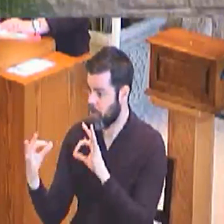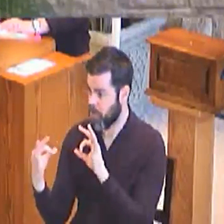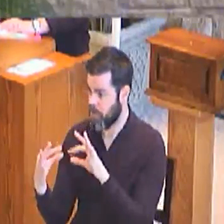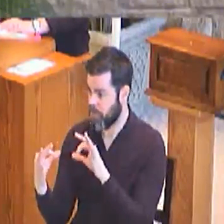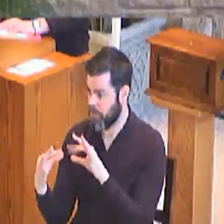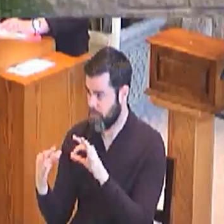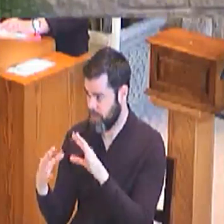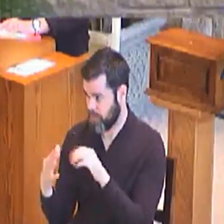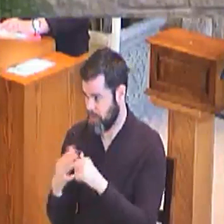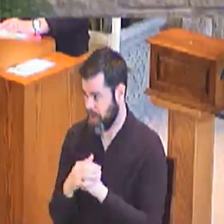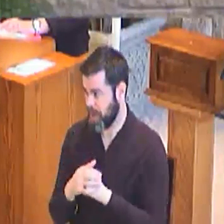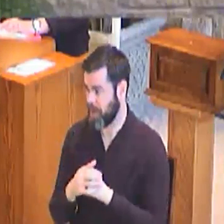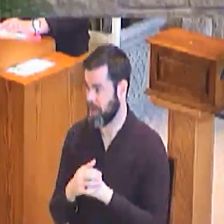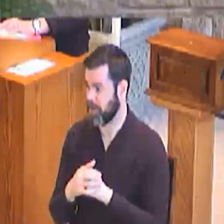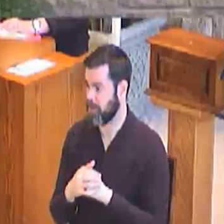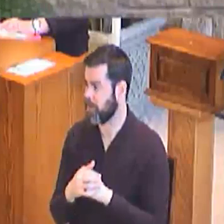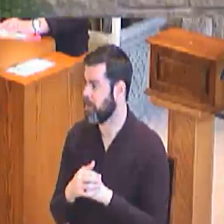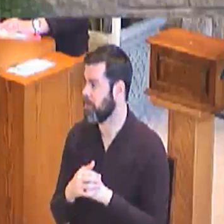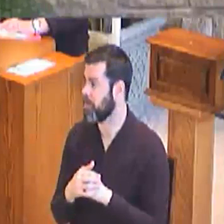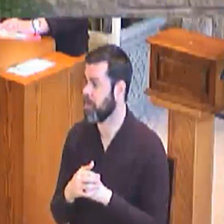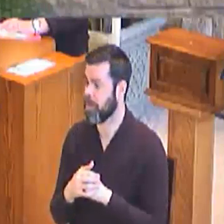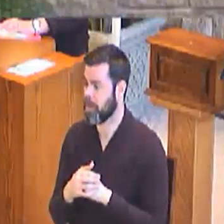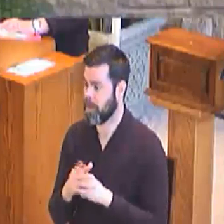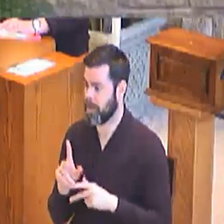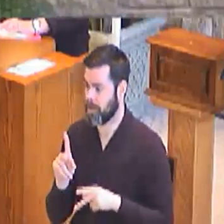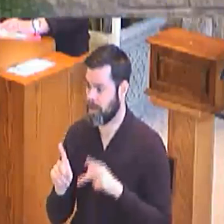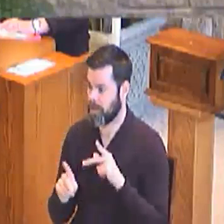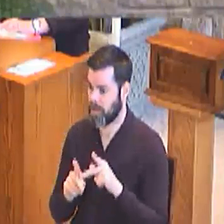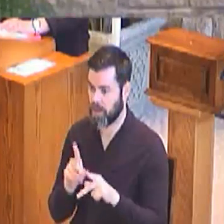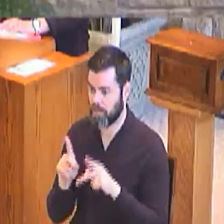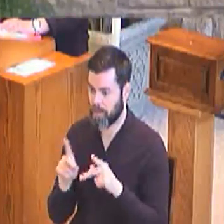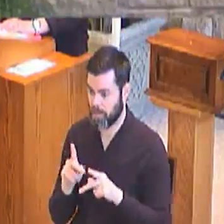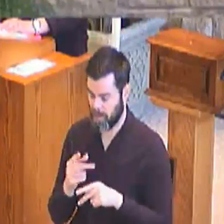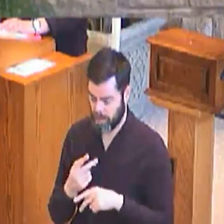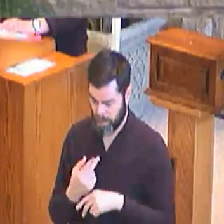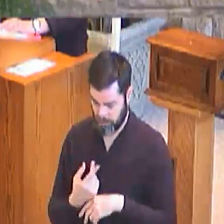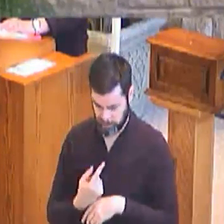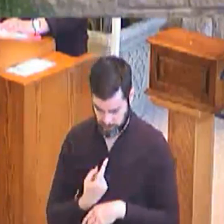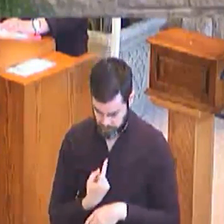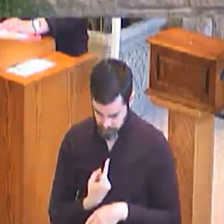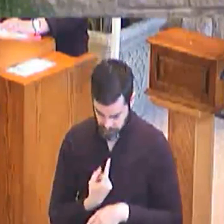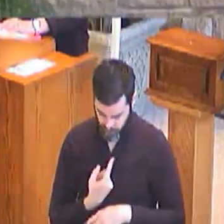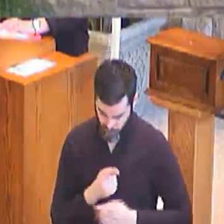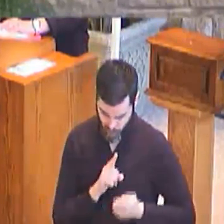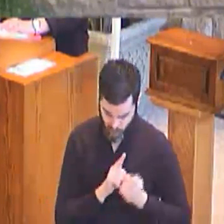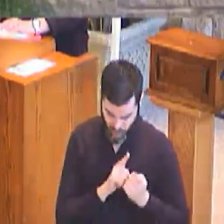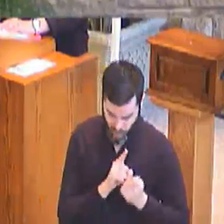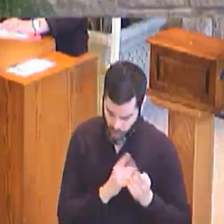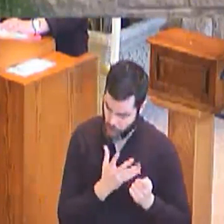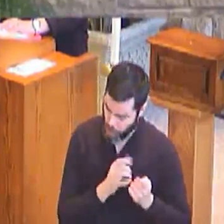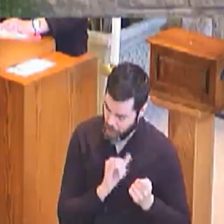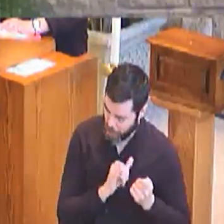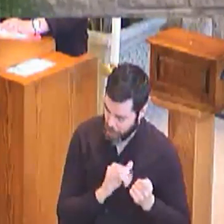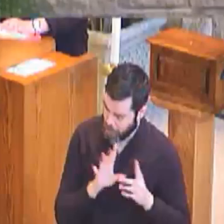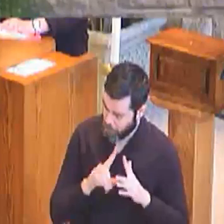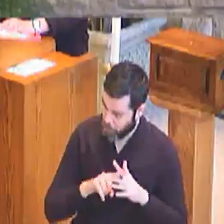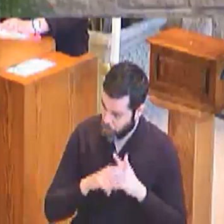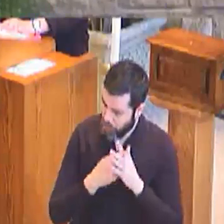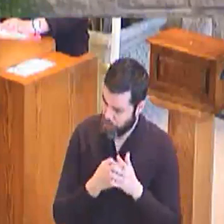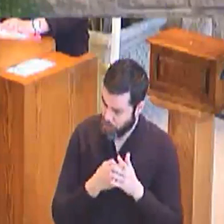something for everyone. For the introverts, there's the one-on-one interviews, and those are going to start on April